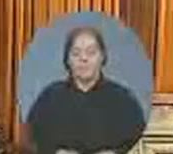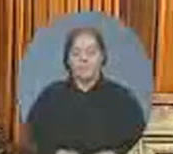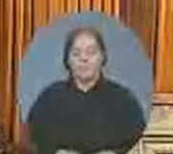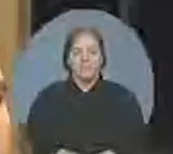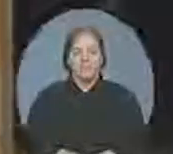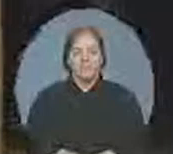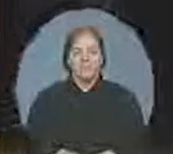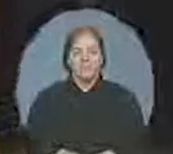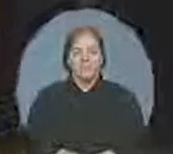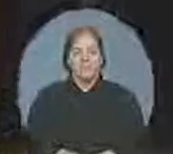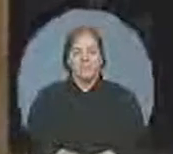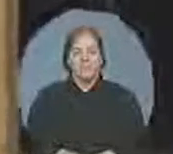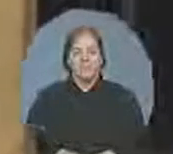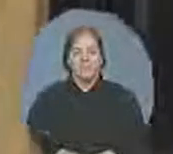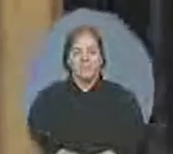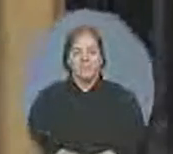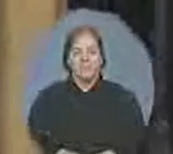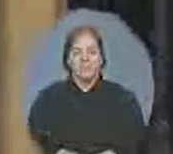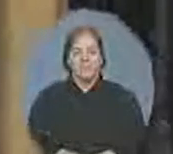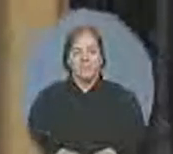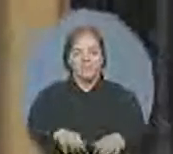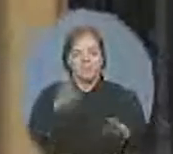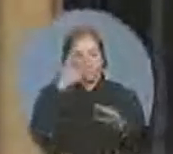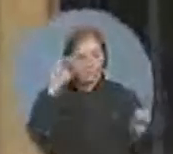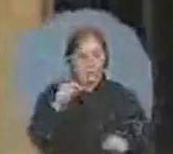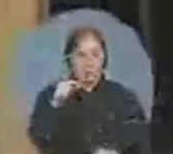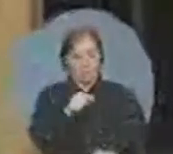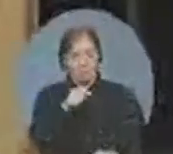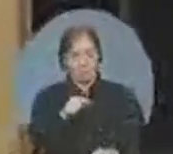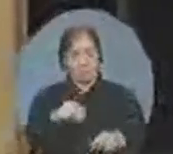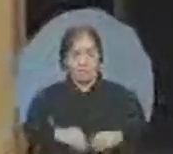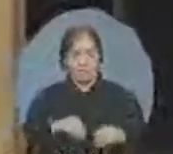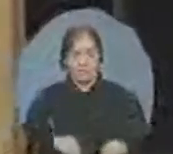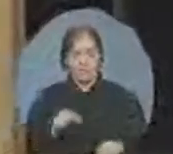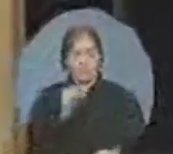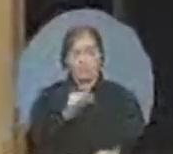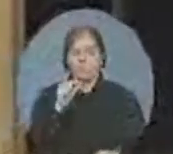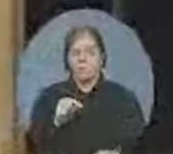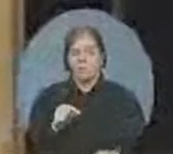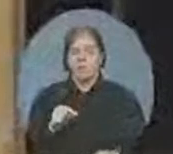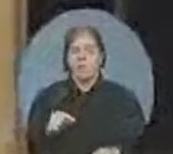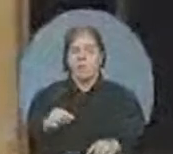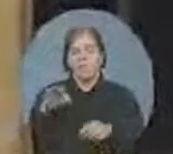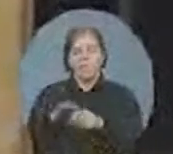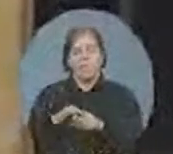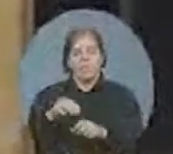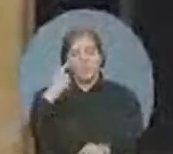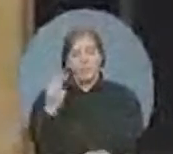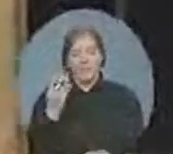Mr. Speaker, this representative and this party voted against $14 billion for big oil and gas companies that are polluting our